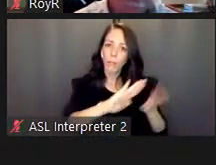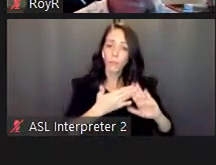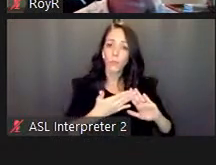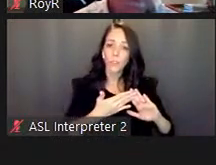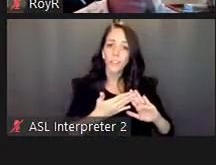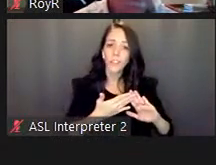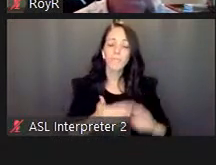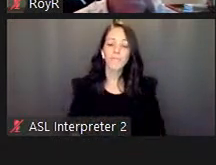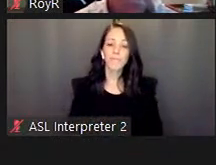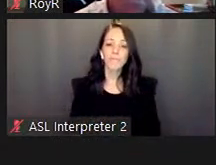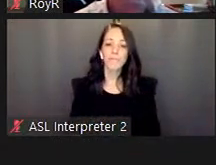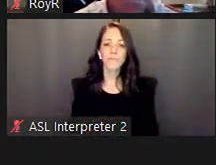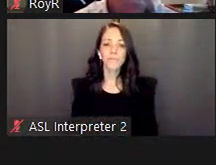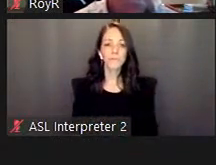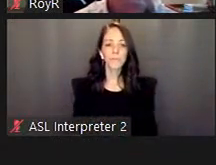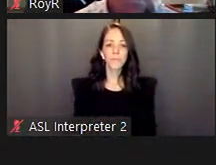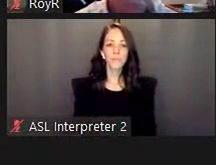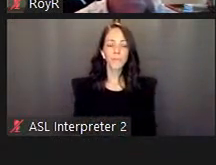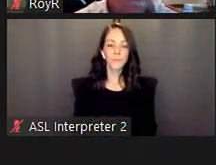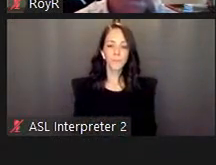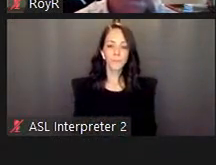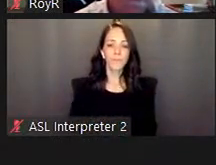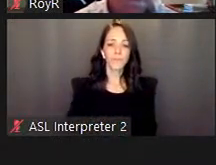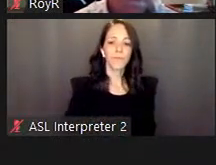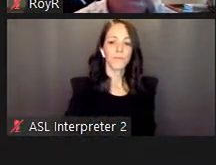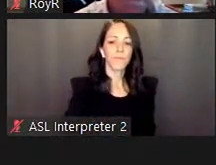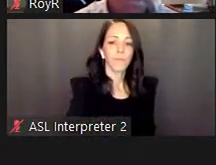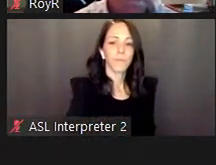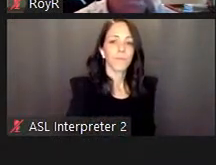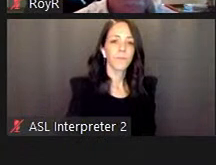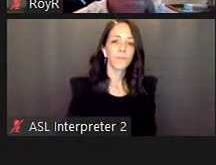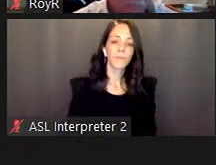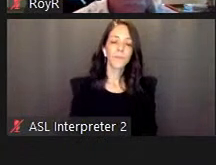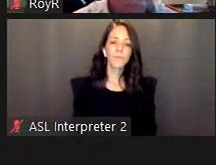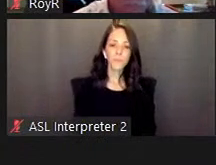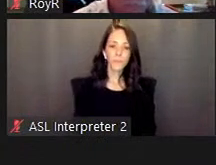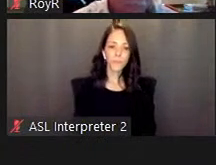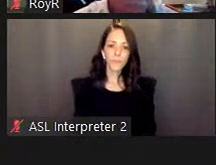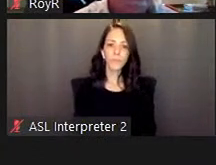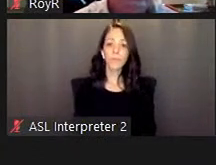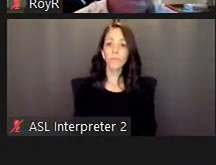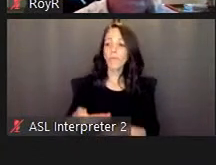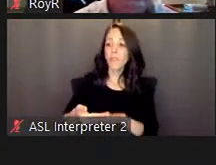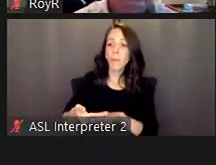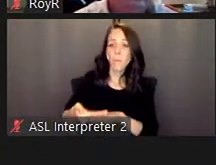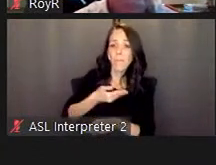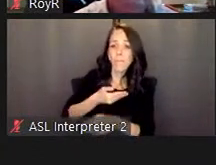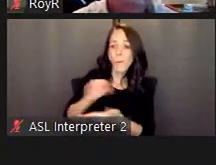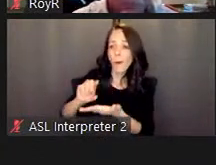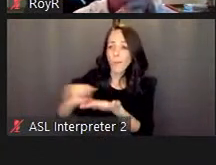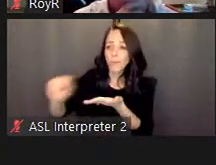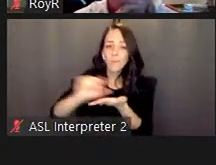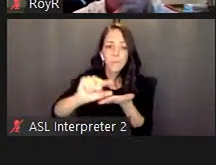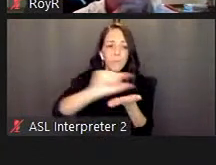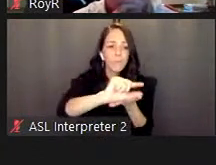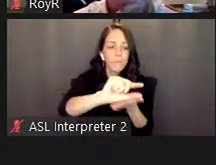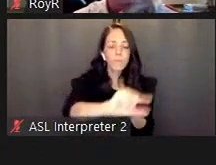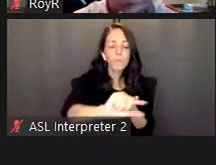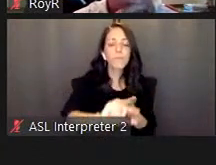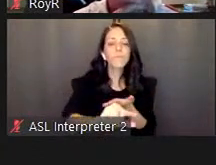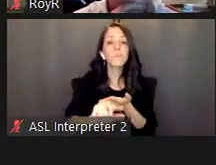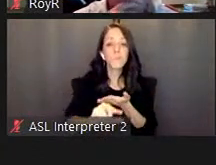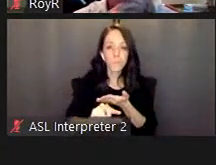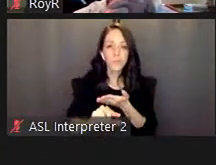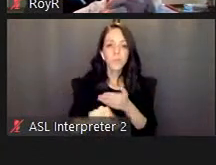please. So before spending any of this funding, Washington County leaders sat down